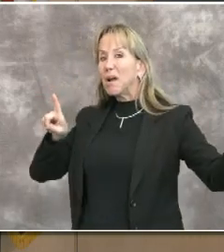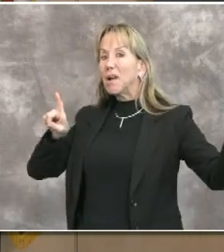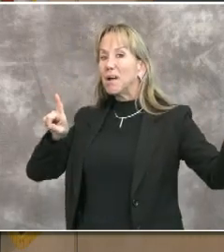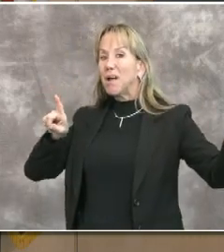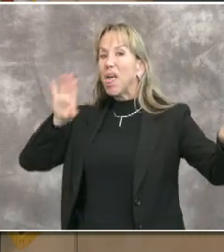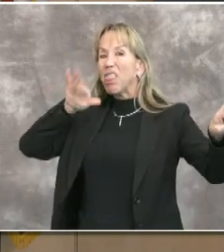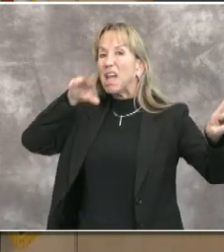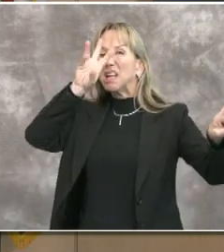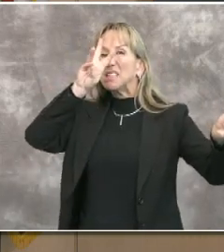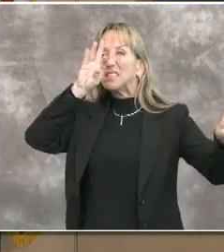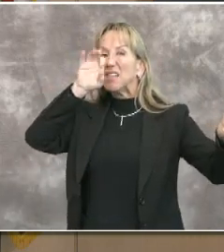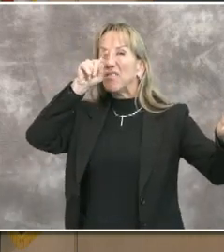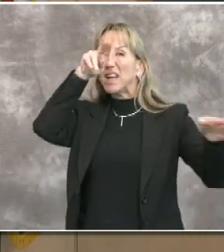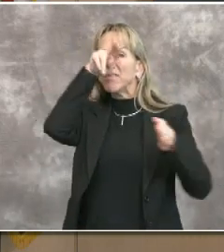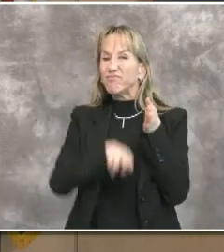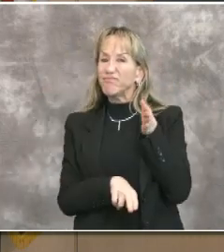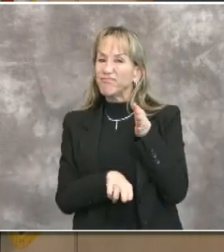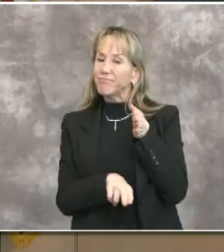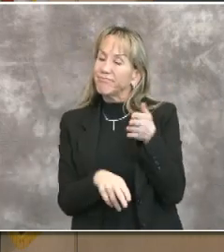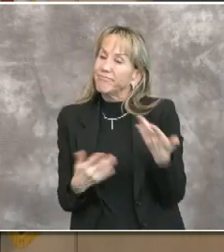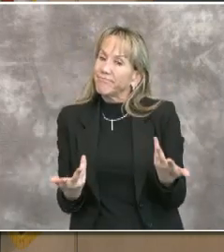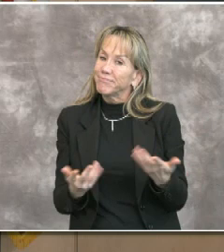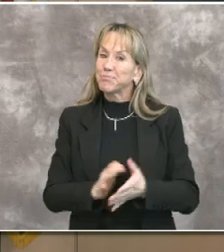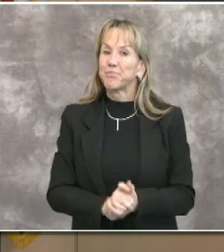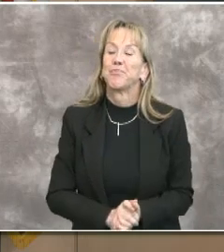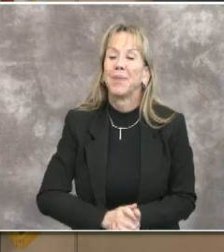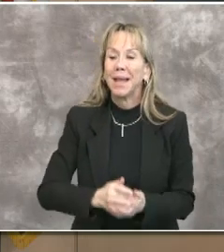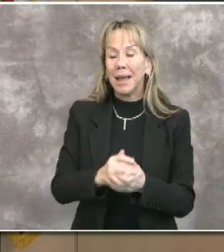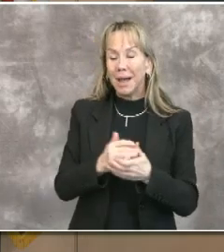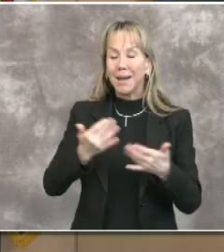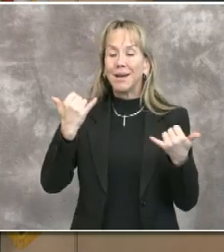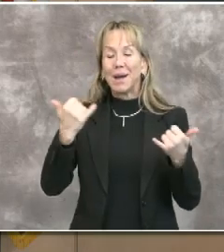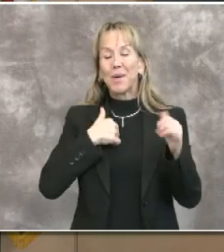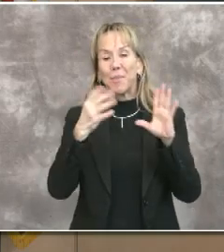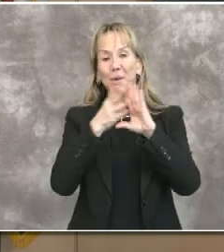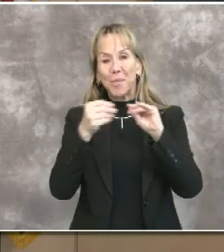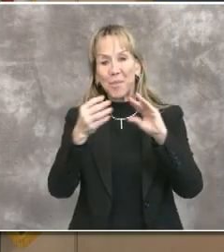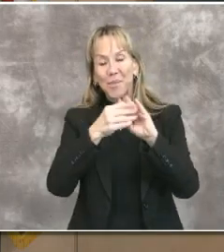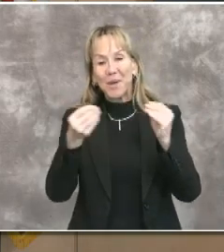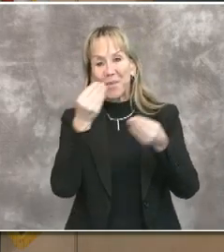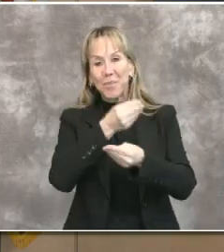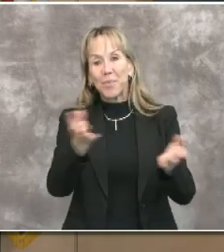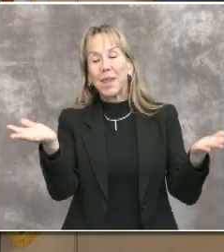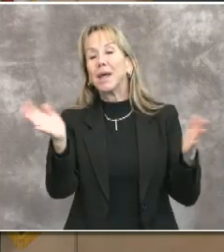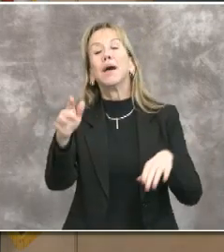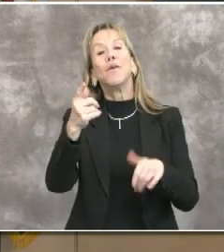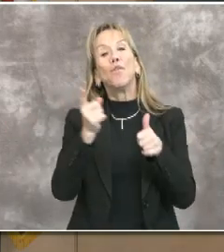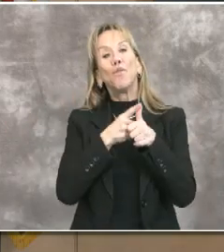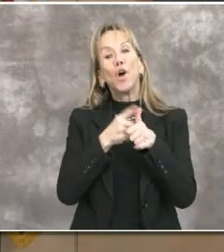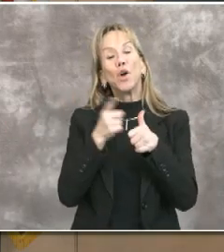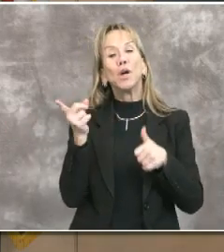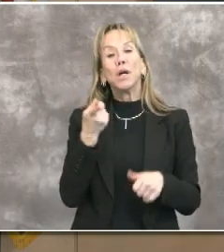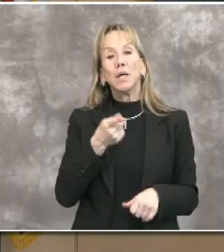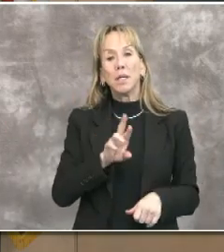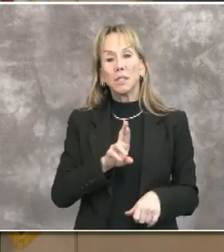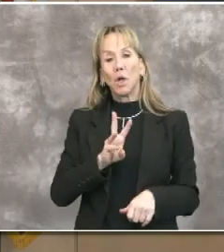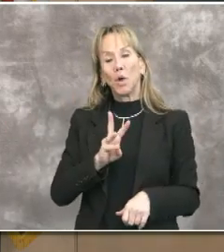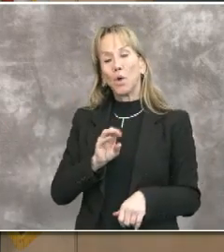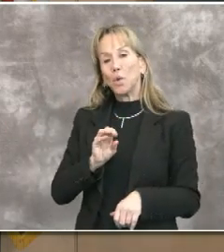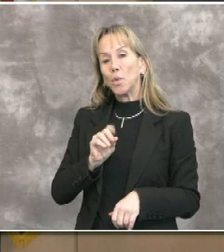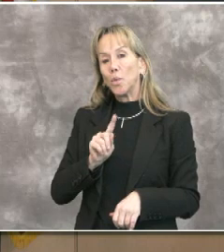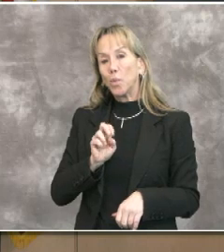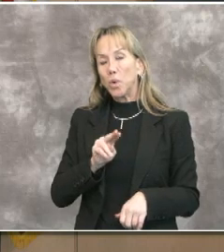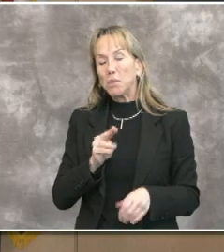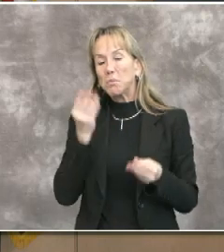under. Now let's continue with today's briefing. We're going to hear first from Dr. Wooten on a medical update, and then second we'll